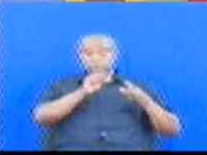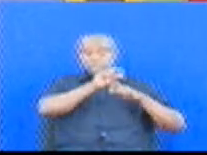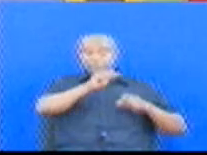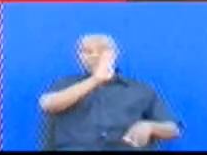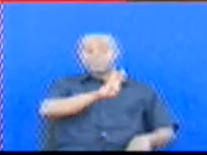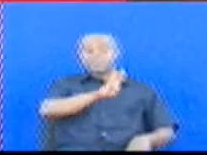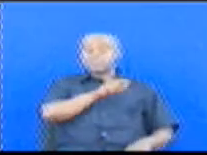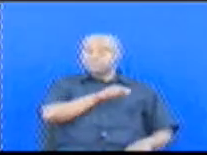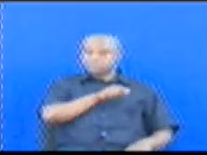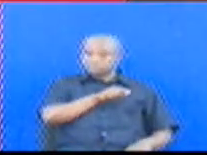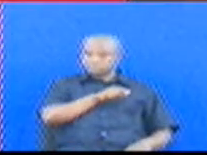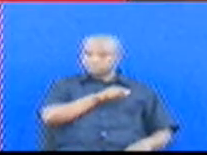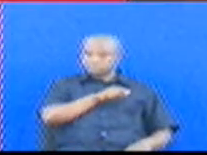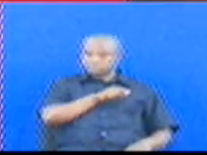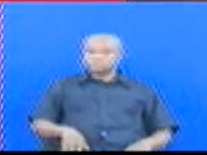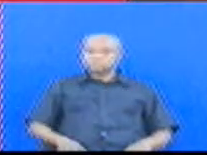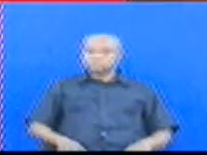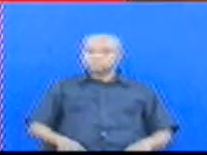B 40,